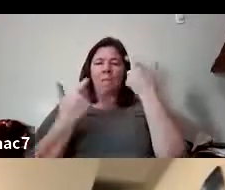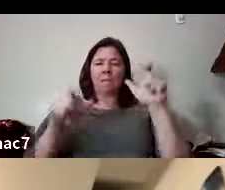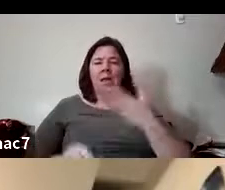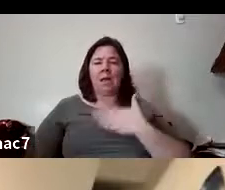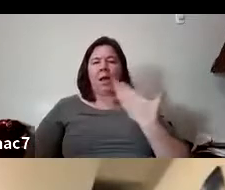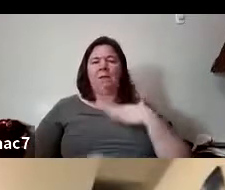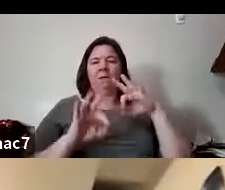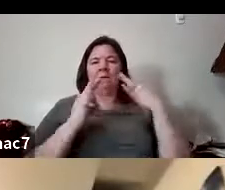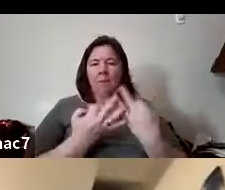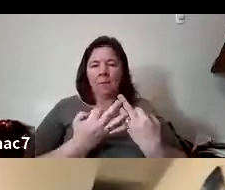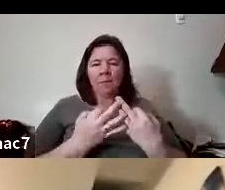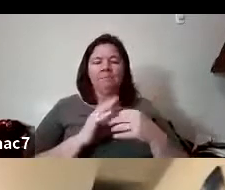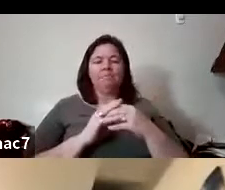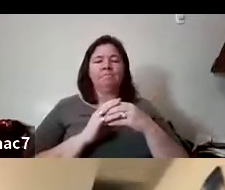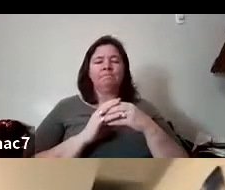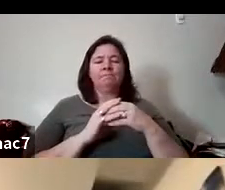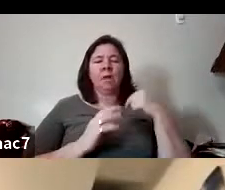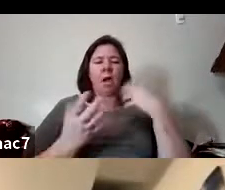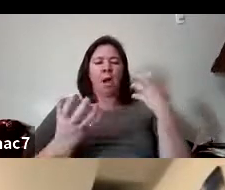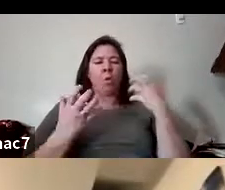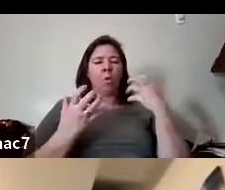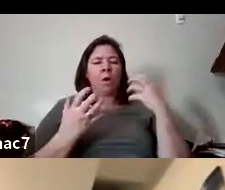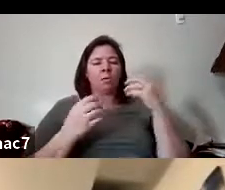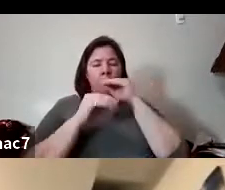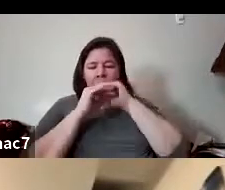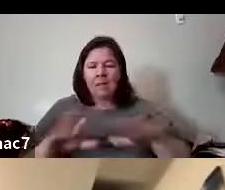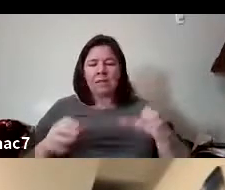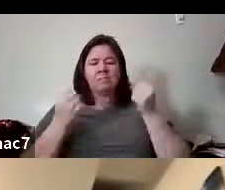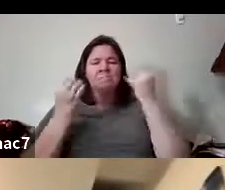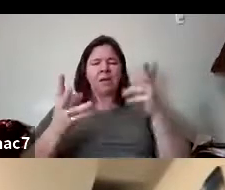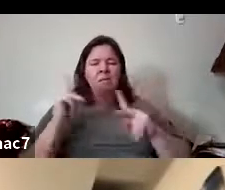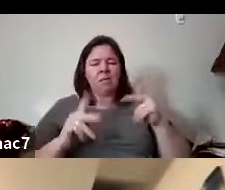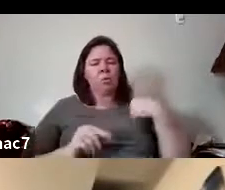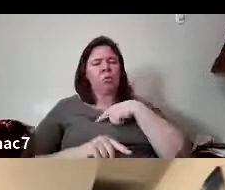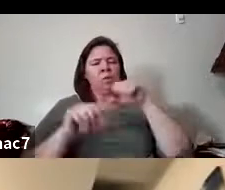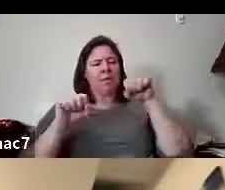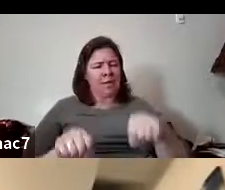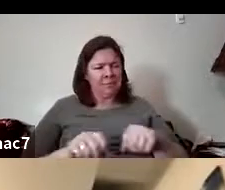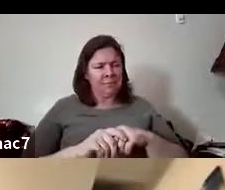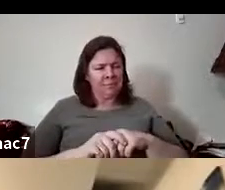and we just want to be able to bless as many people as we can.